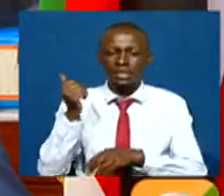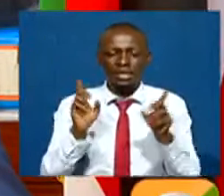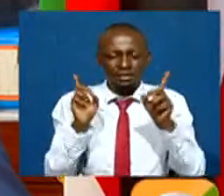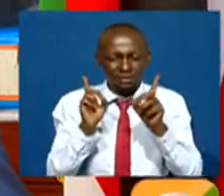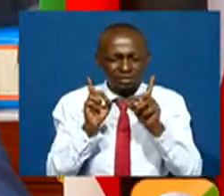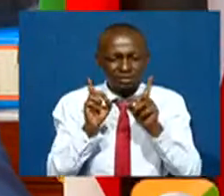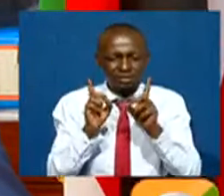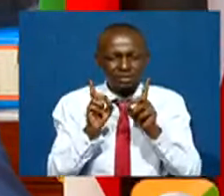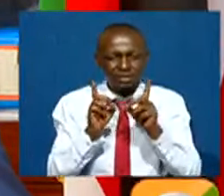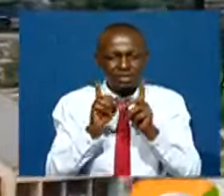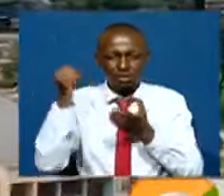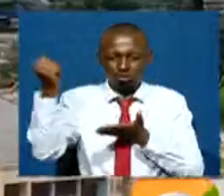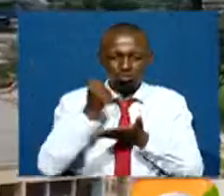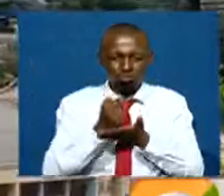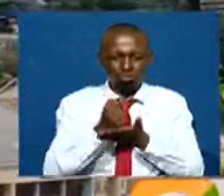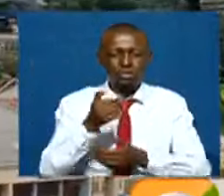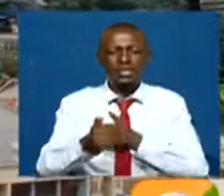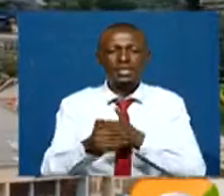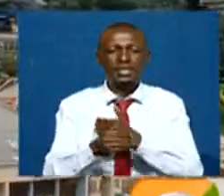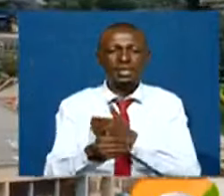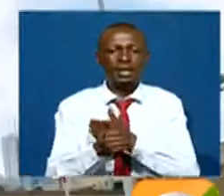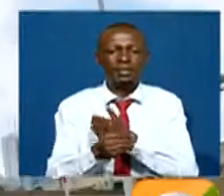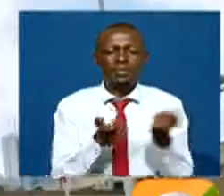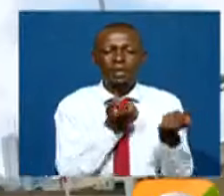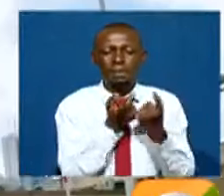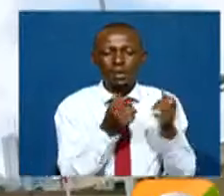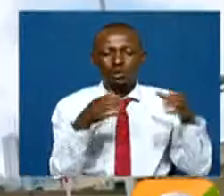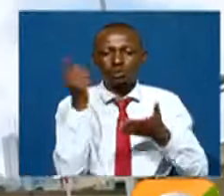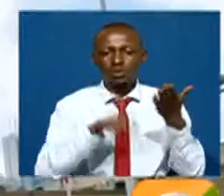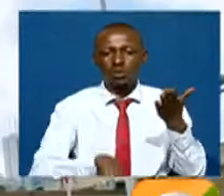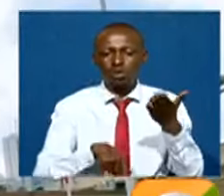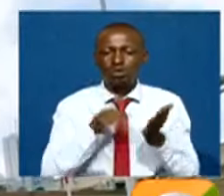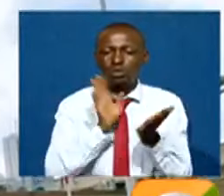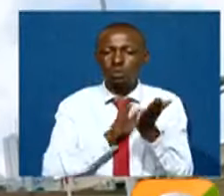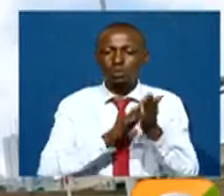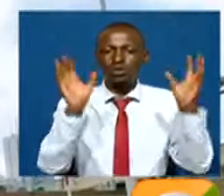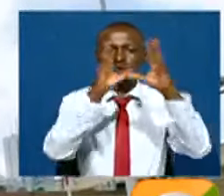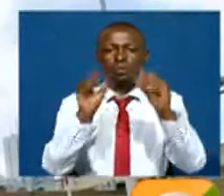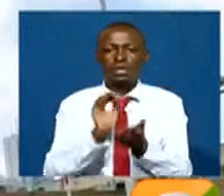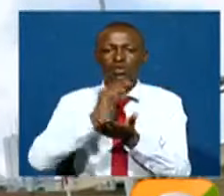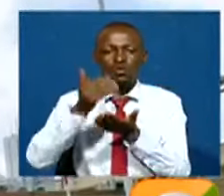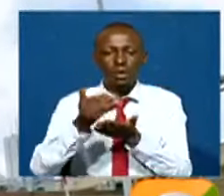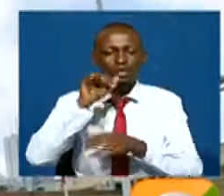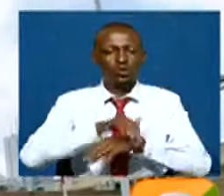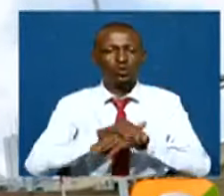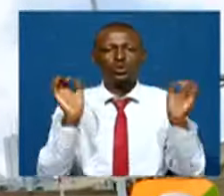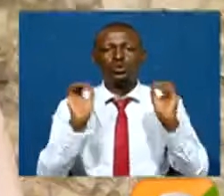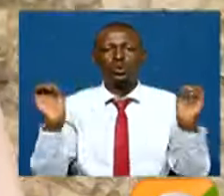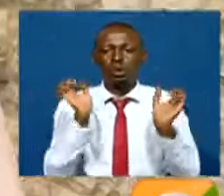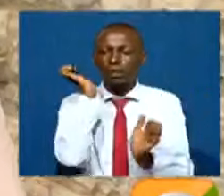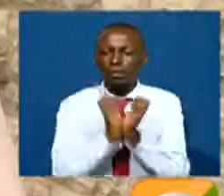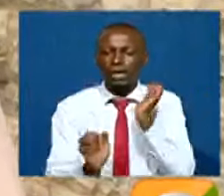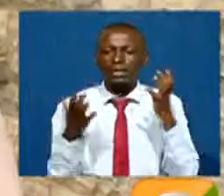date closer. The minority side, however, says the funding of the proposed budget is punitive to the